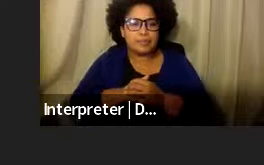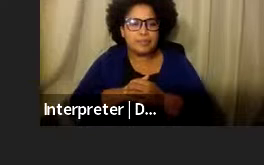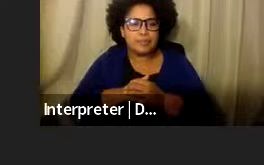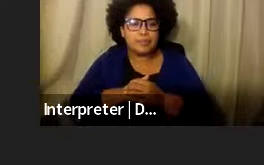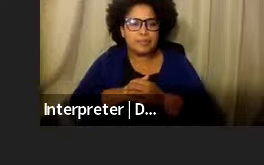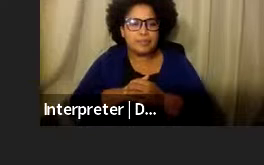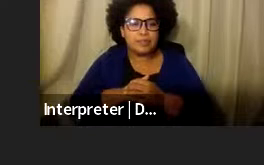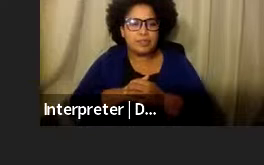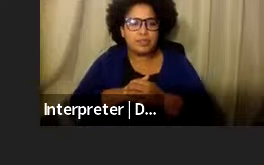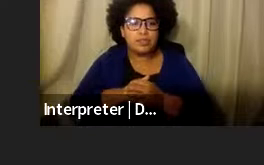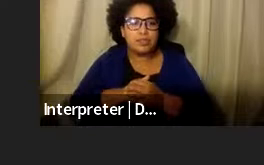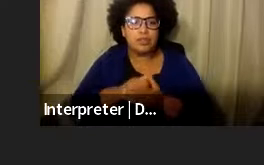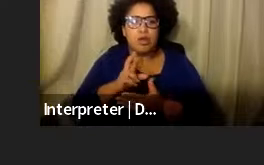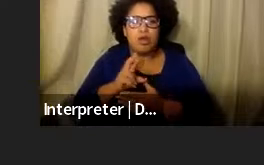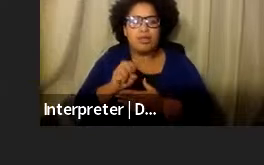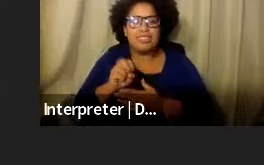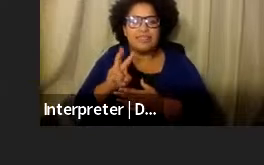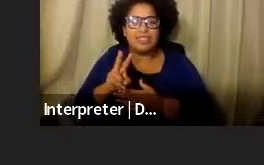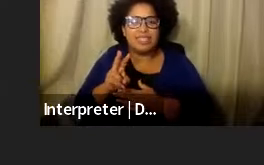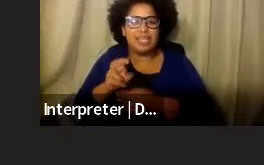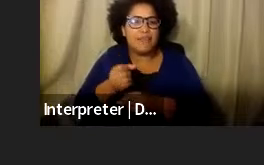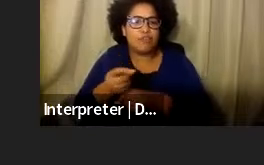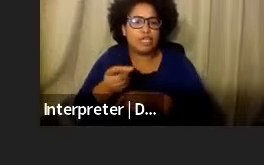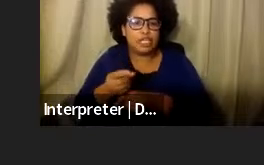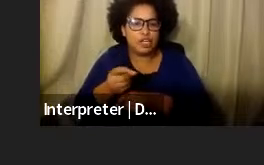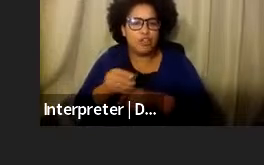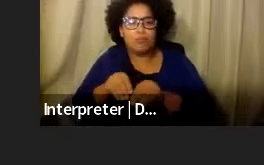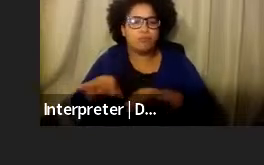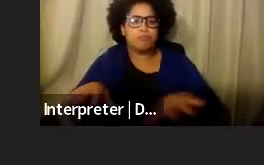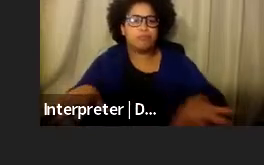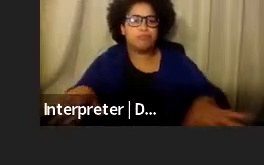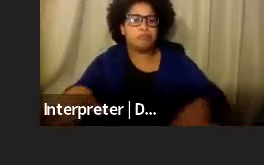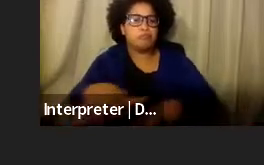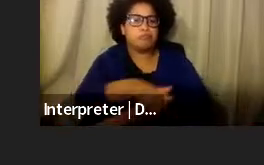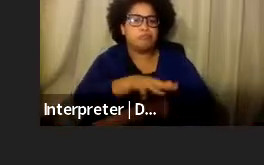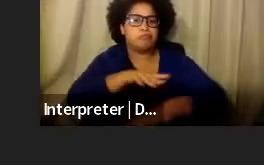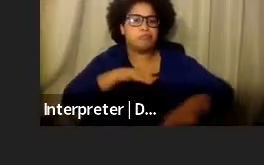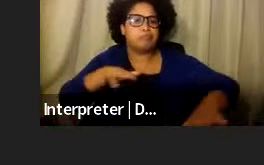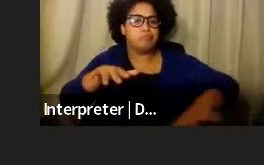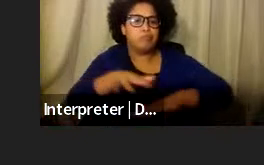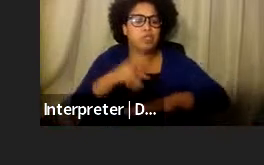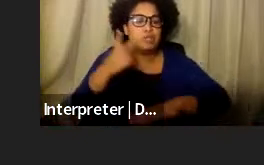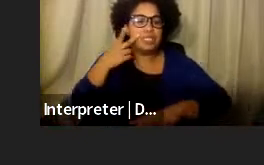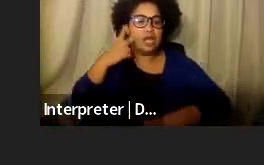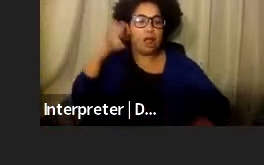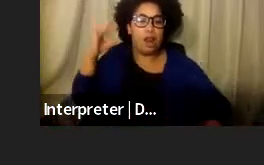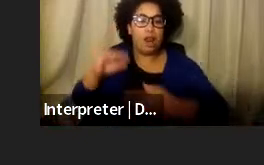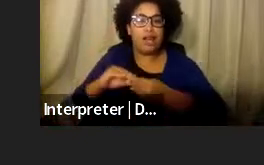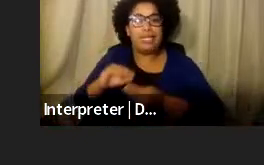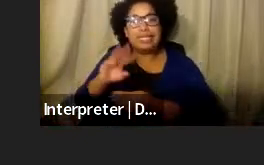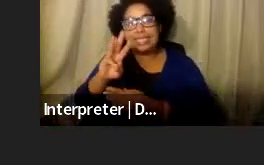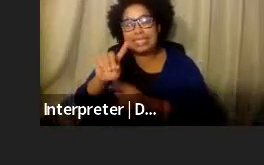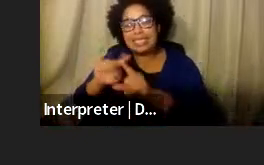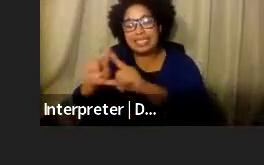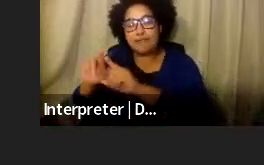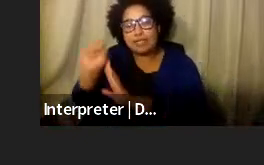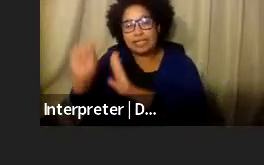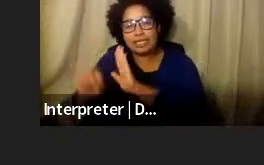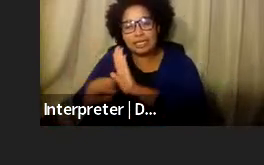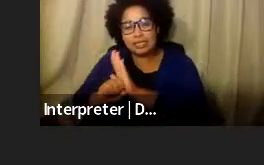RSV is a virus that circulates every year. And what you're looking at here is actually 6 seasons worth, 6 seasons of